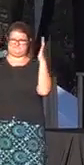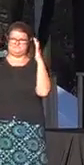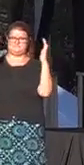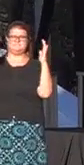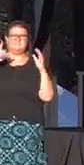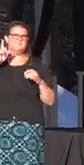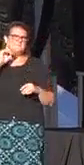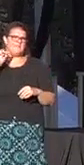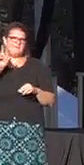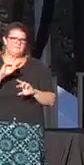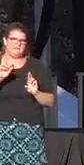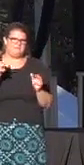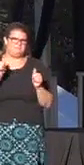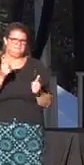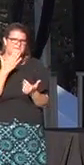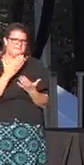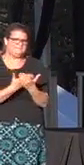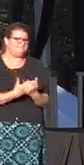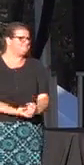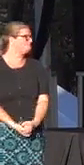You sound like you're ready.